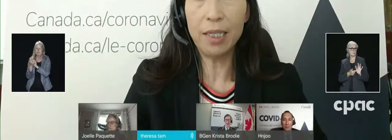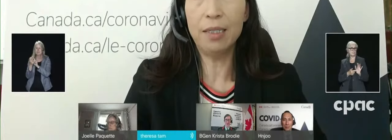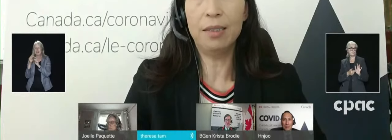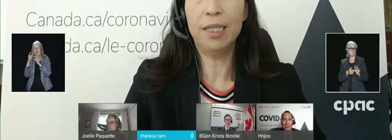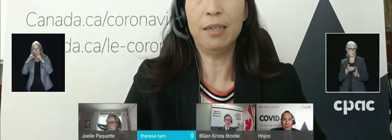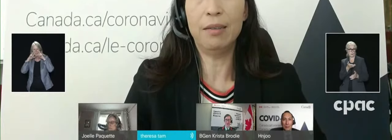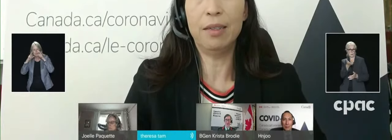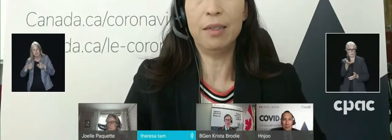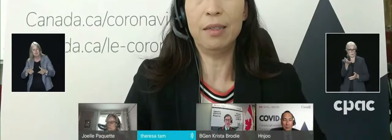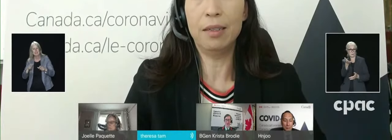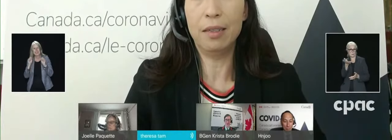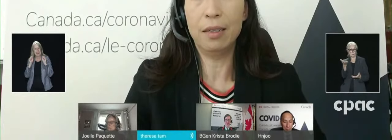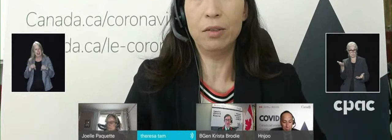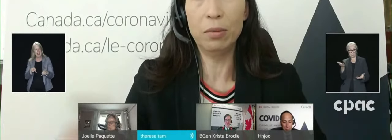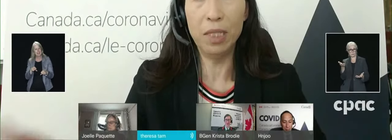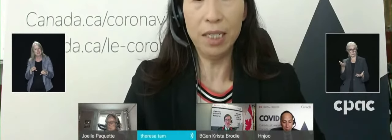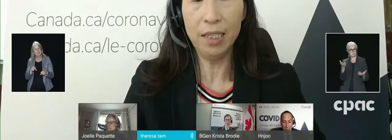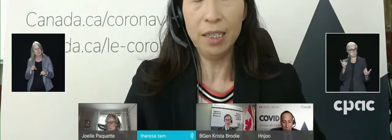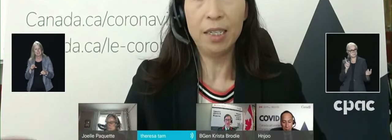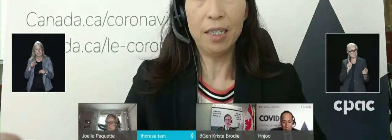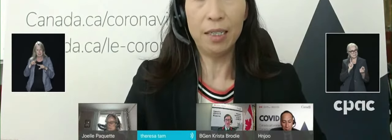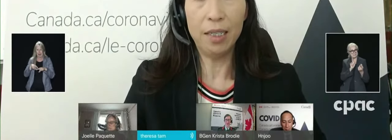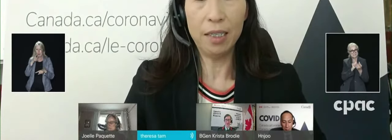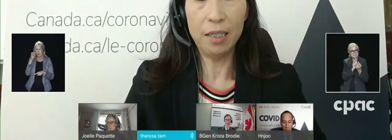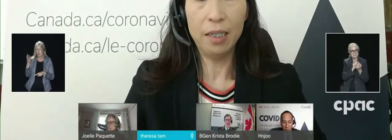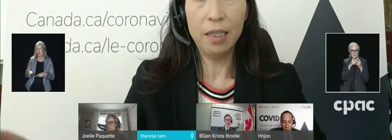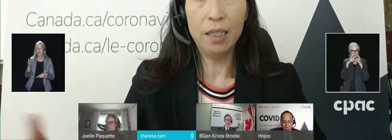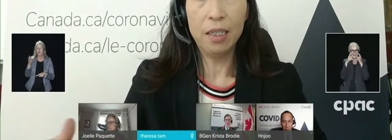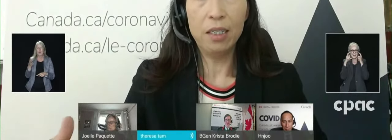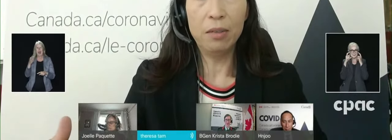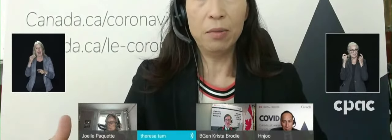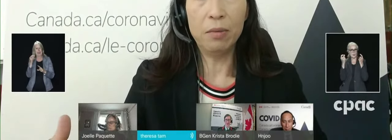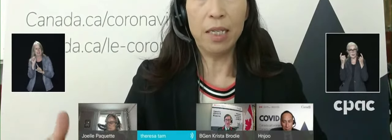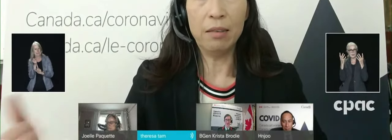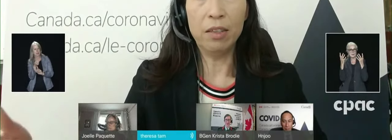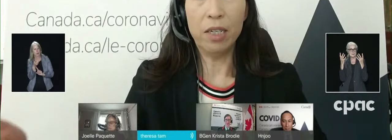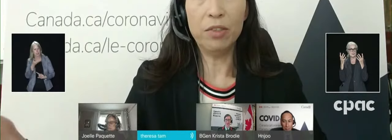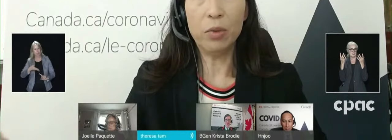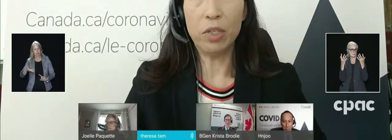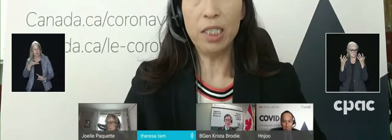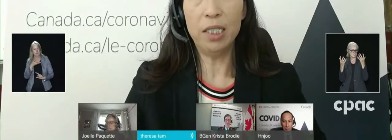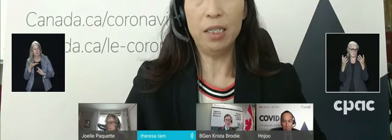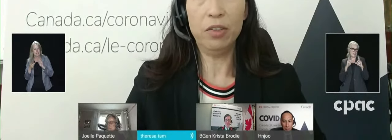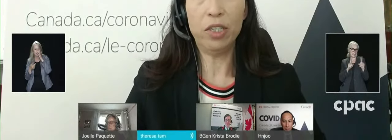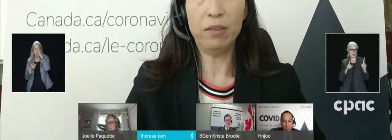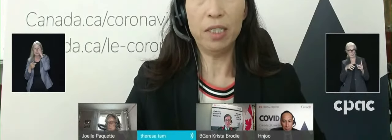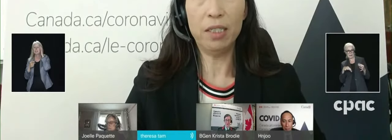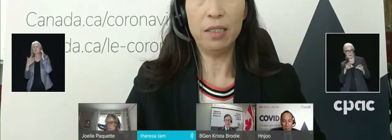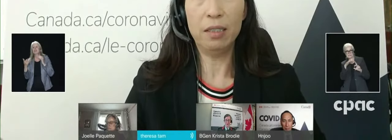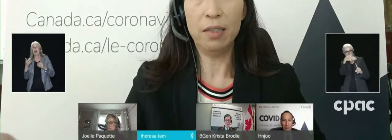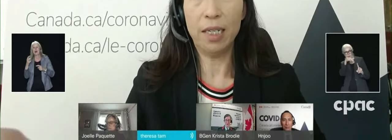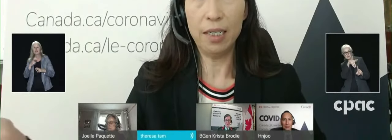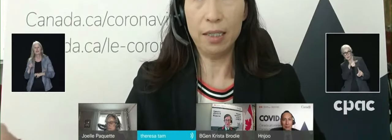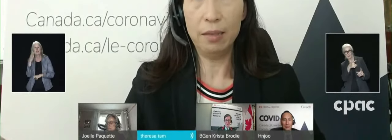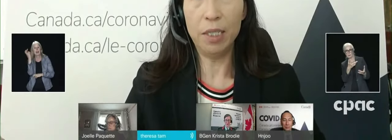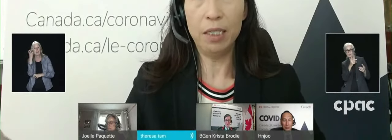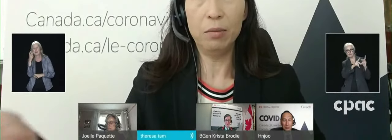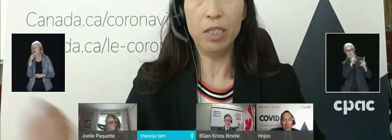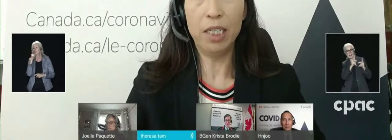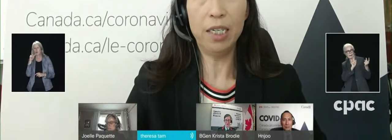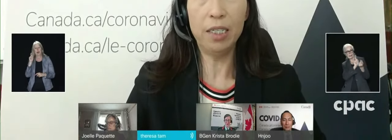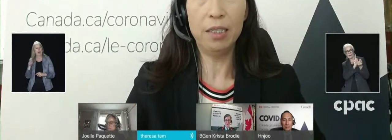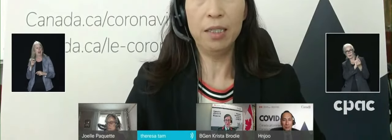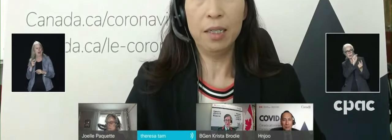mask, taking into account the who you're meeting and the setting. You now don't have to quarantine after traveling. So that is